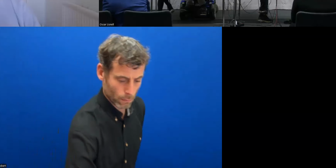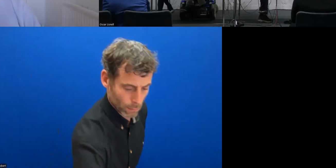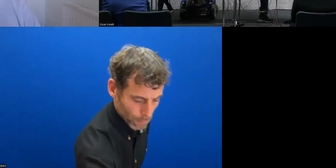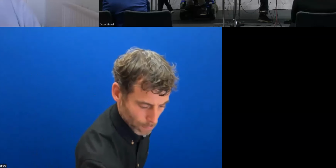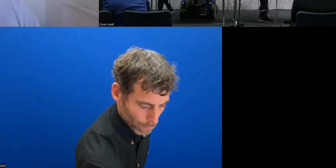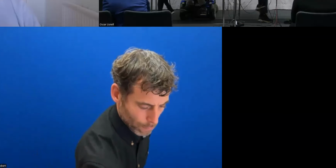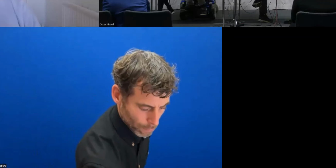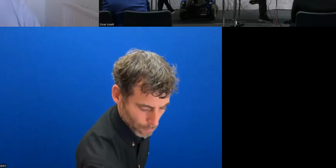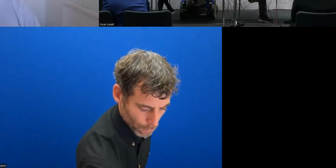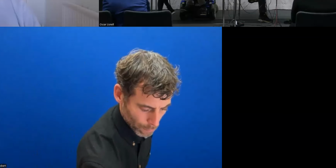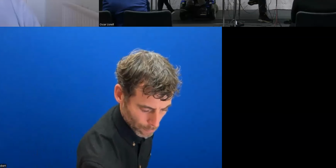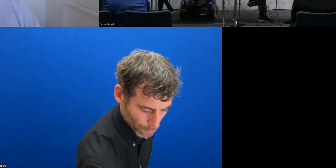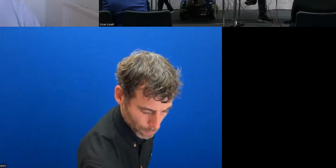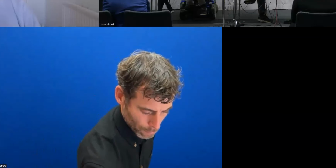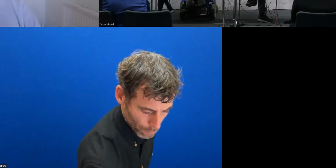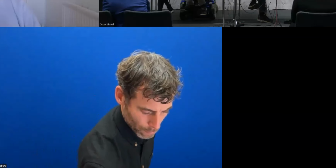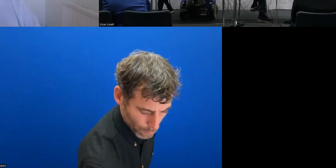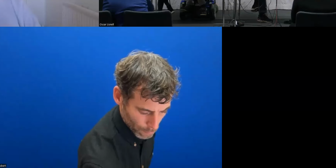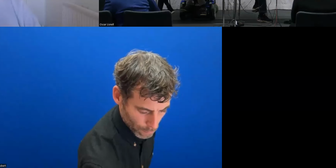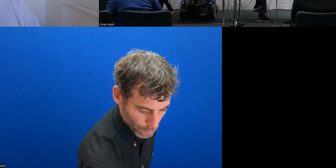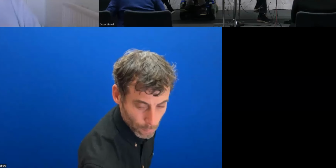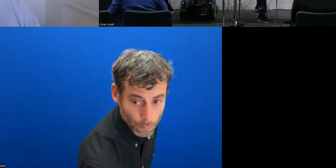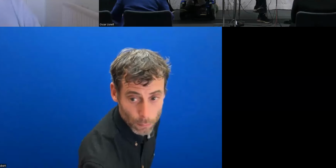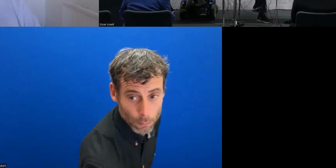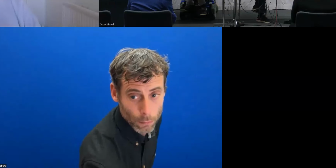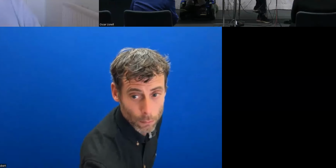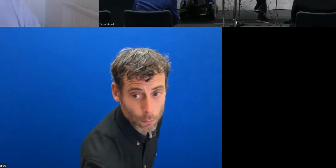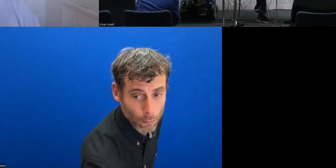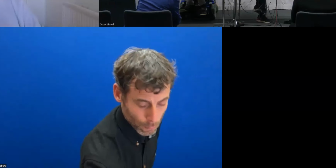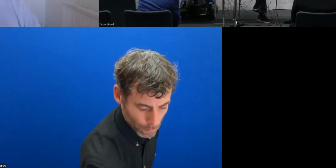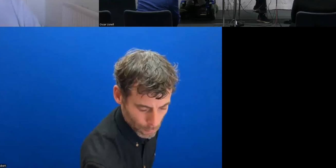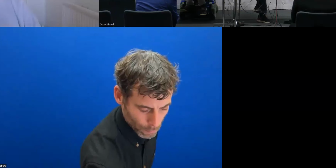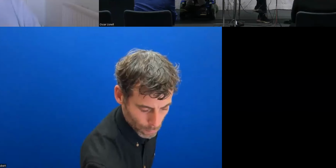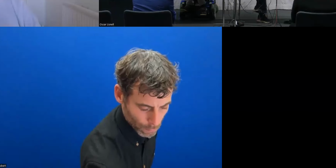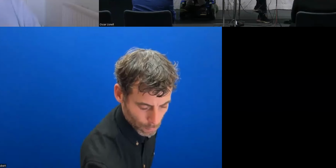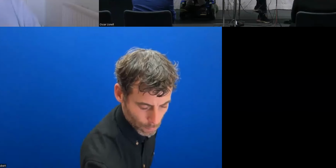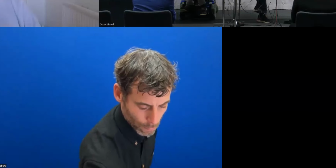I suggest that we're going to continue talking just a little bit. Oh, are you okay now?